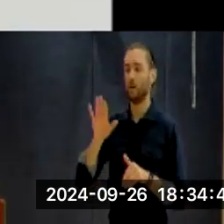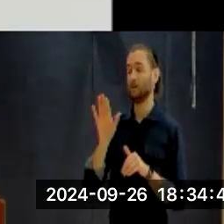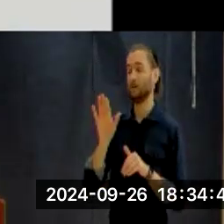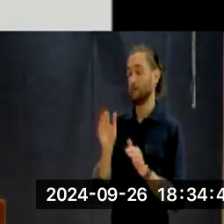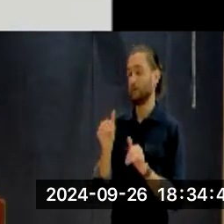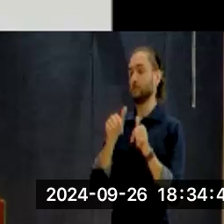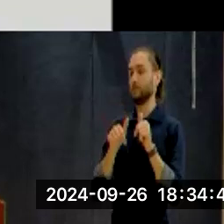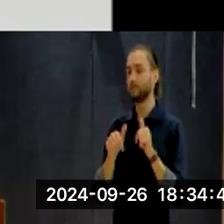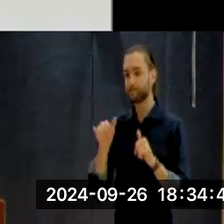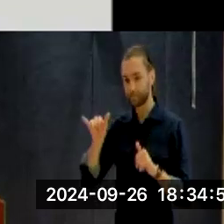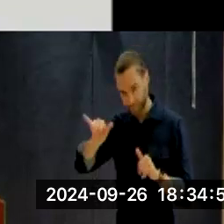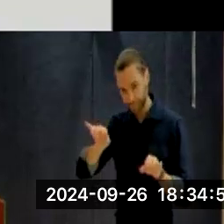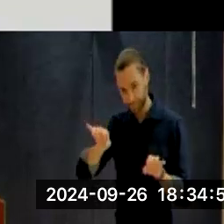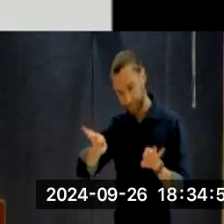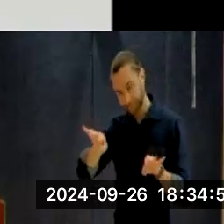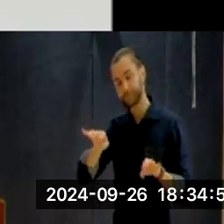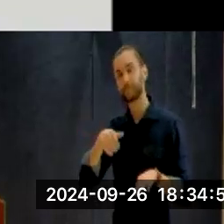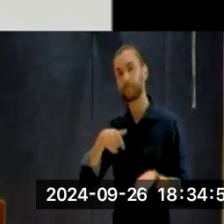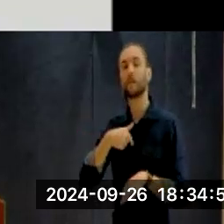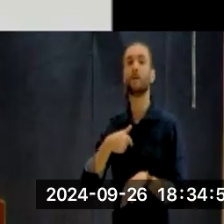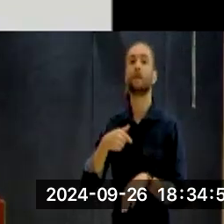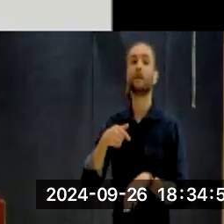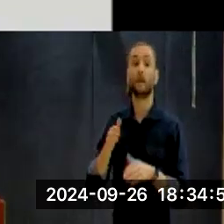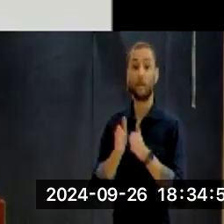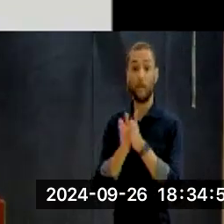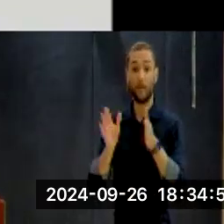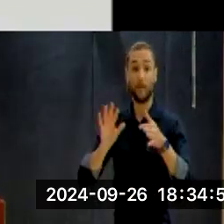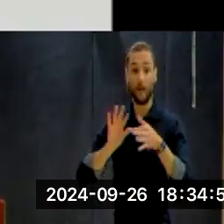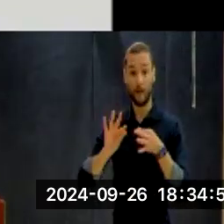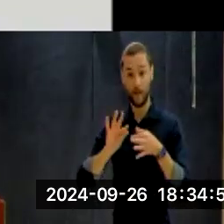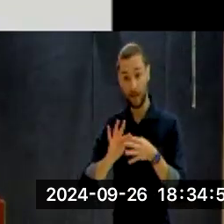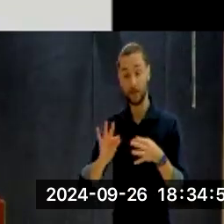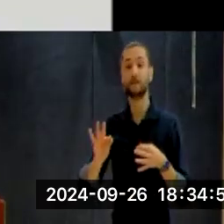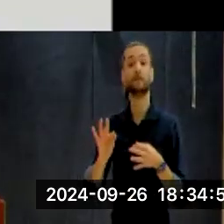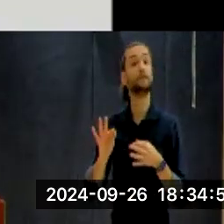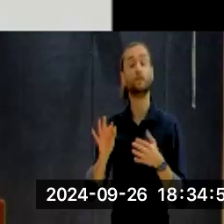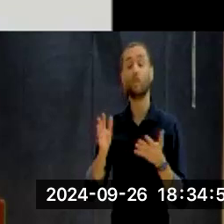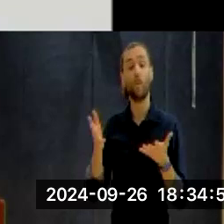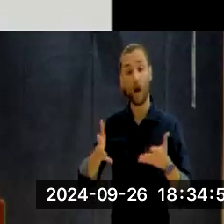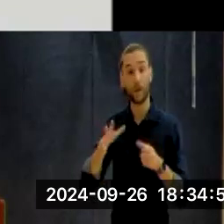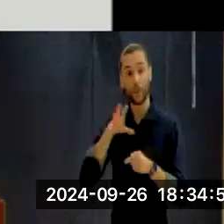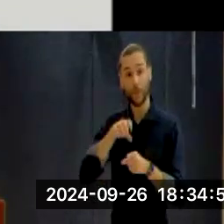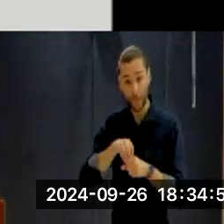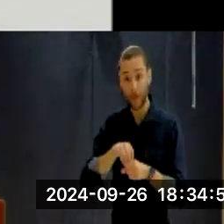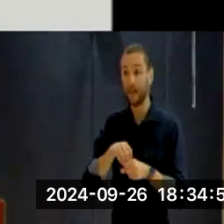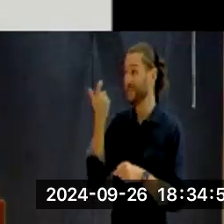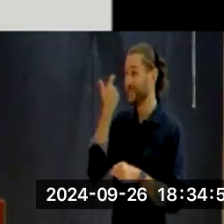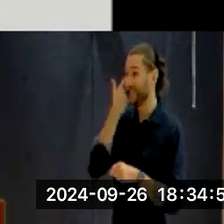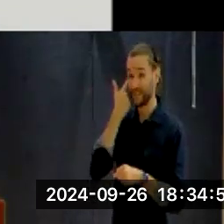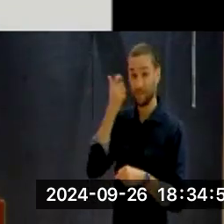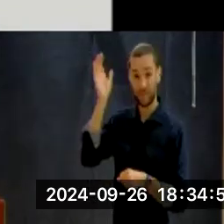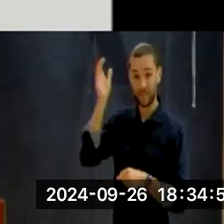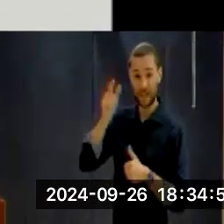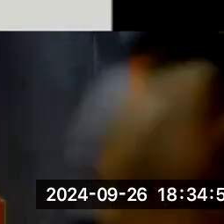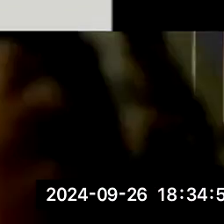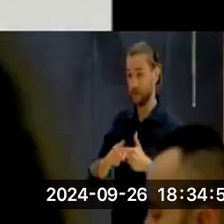quickly again that the beginning public comments are related to the presentations that were made. We will start with